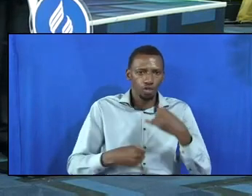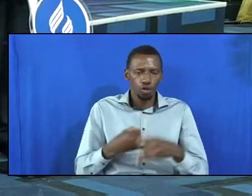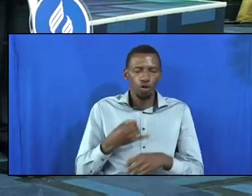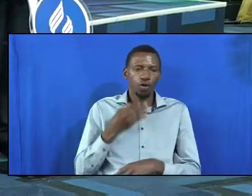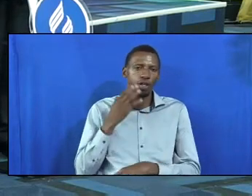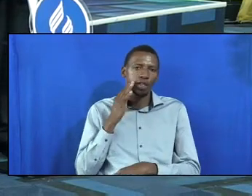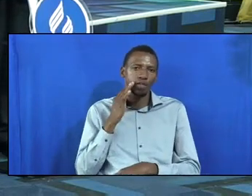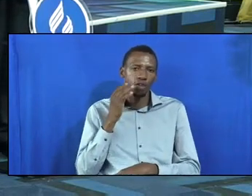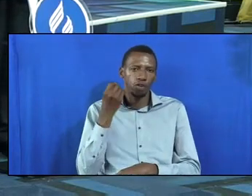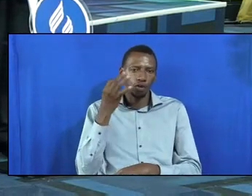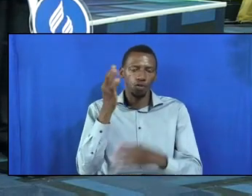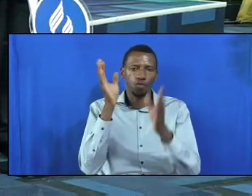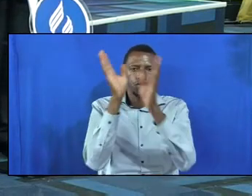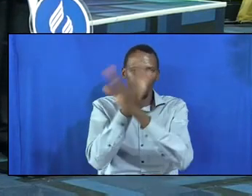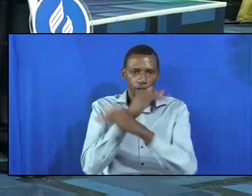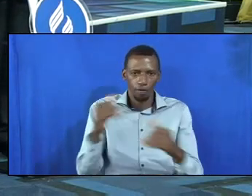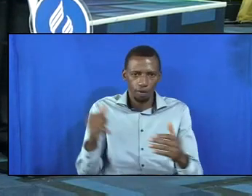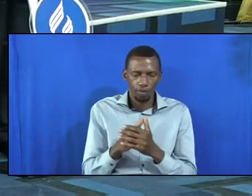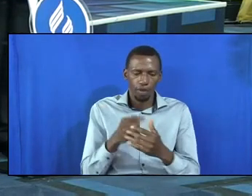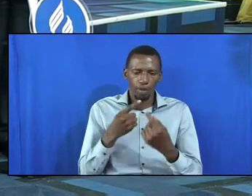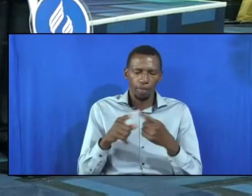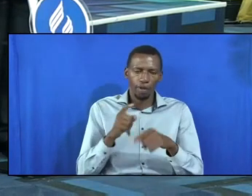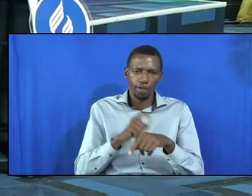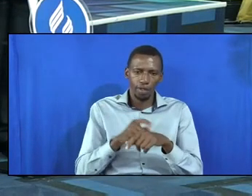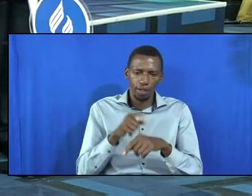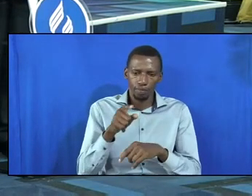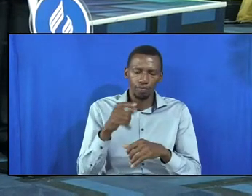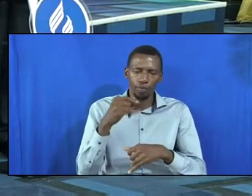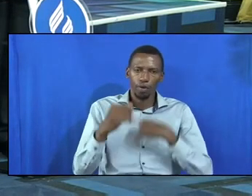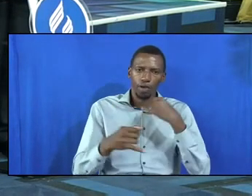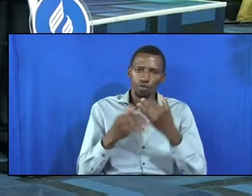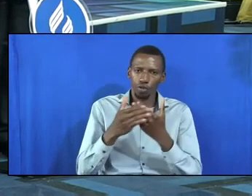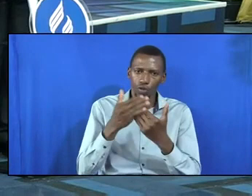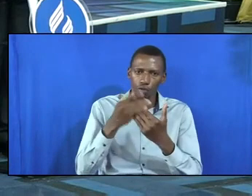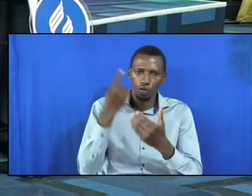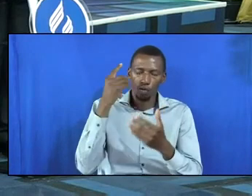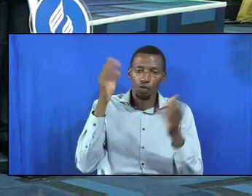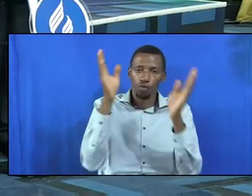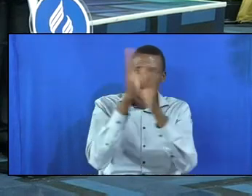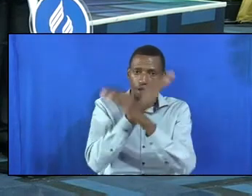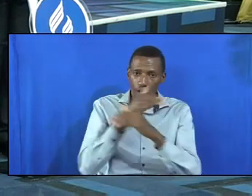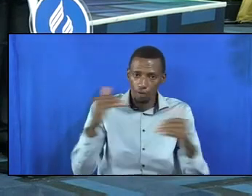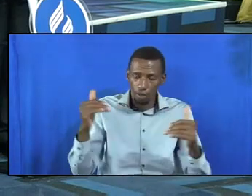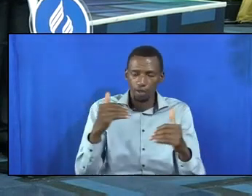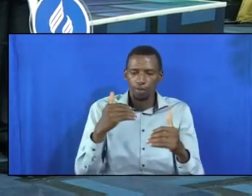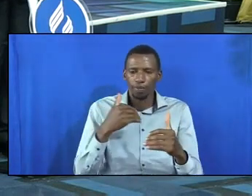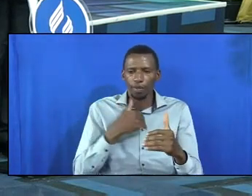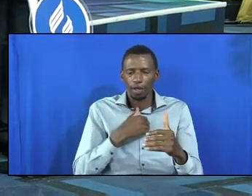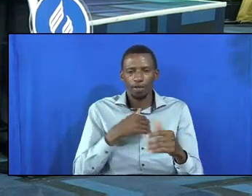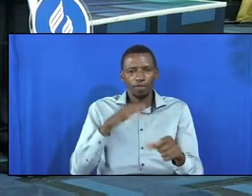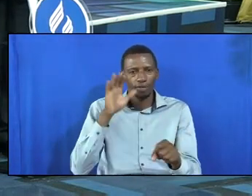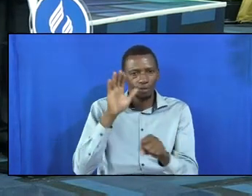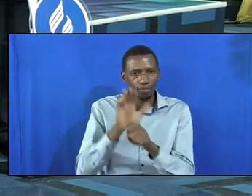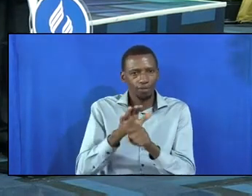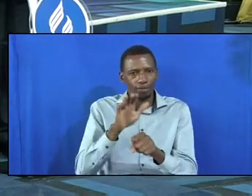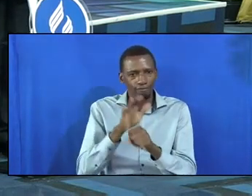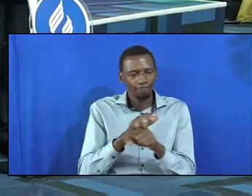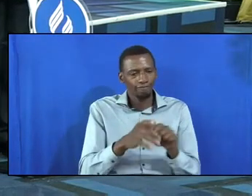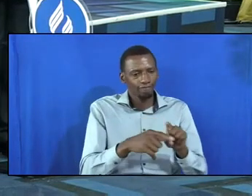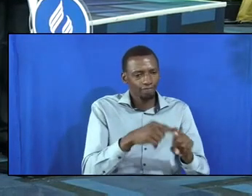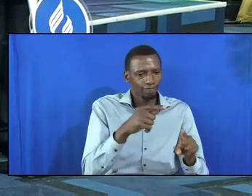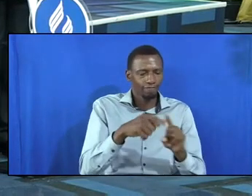heaven. But as it enjoyed the favor of heaven, they went through fierce persecution.